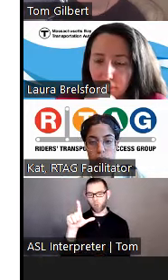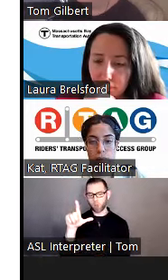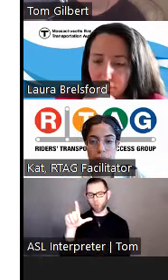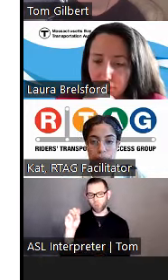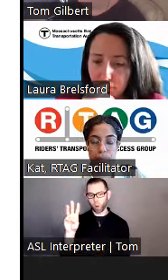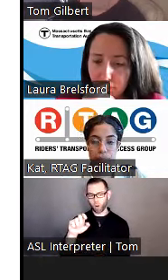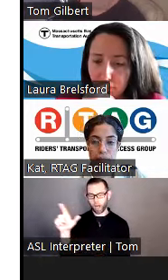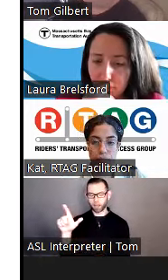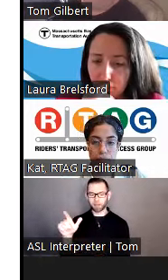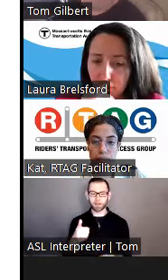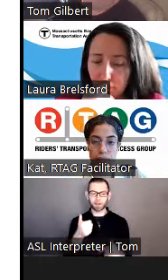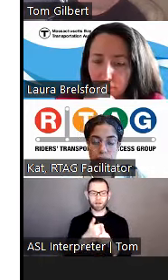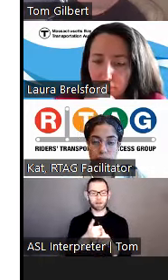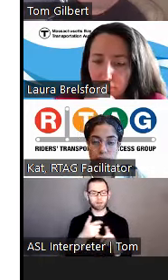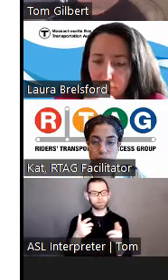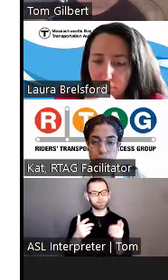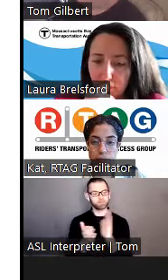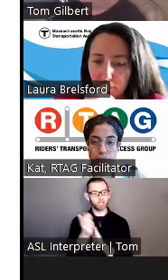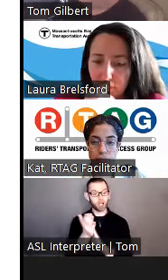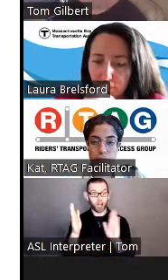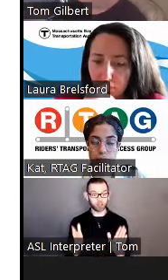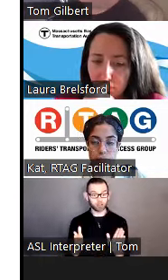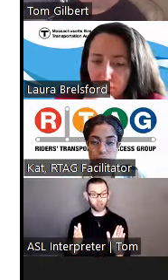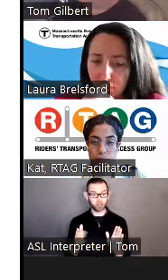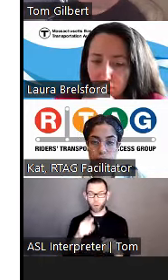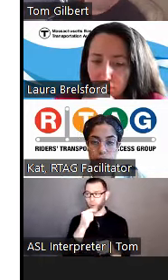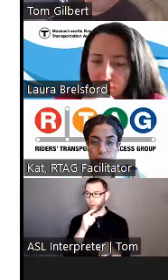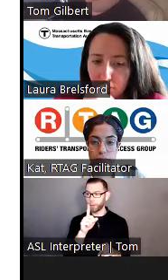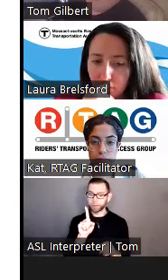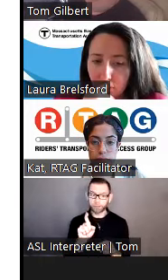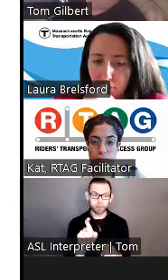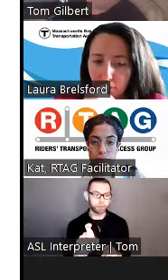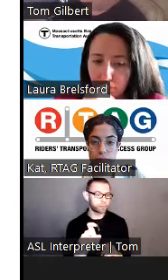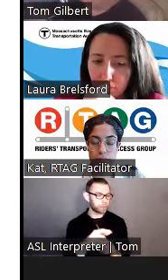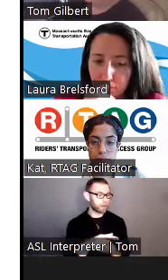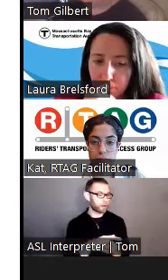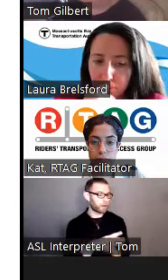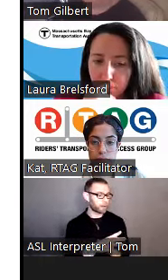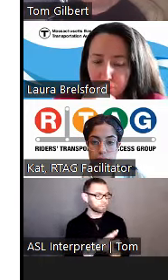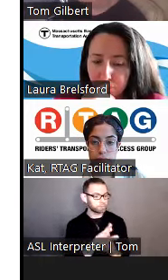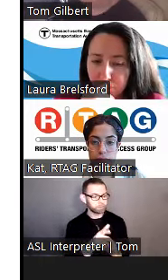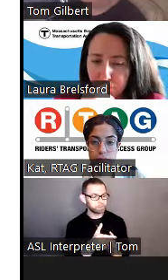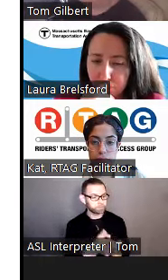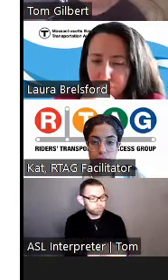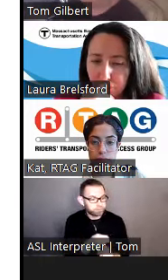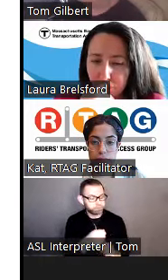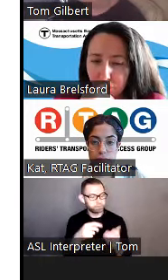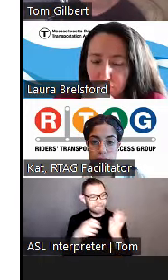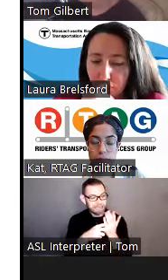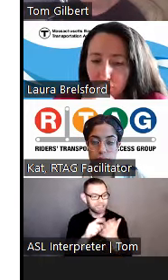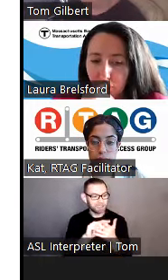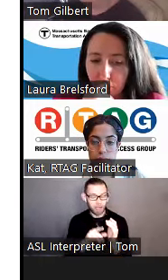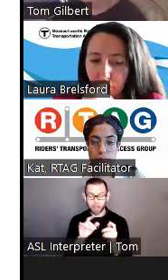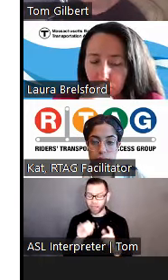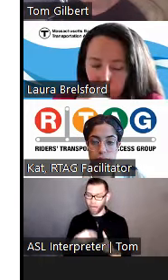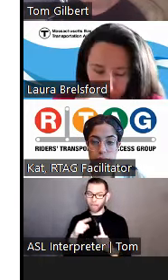the announcement. I mean, those that are walking through the train, picking up the fares, they're the ones making the collections because